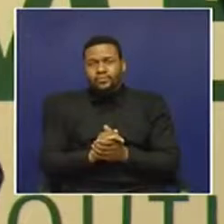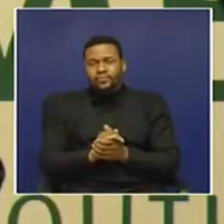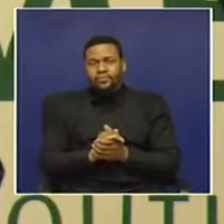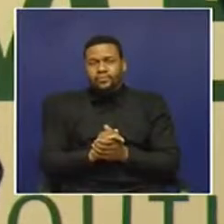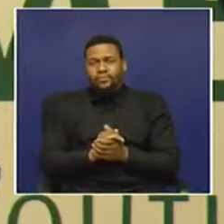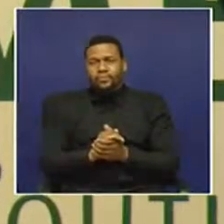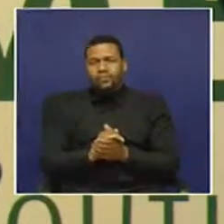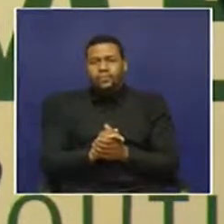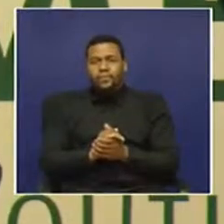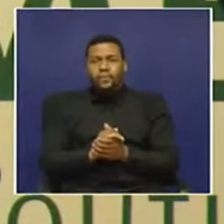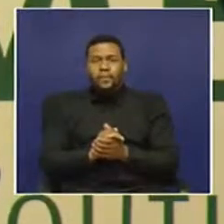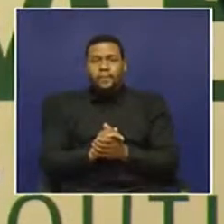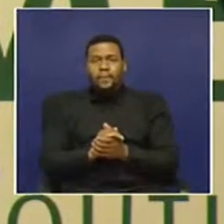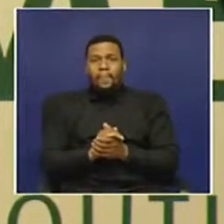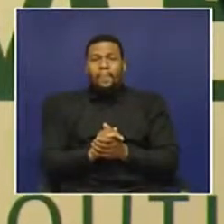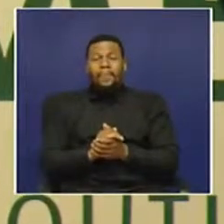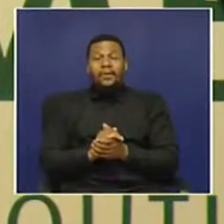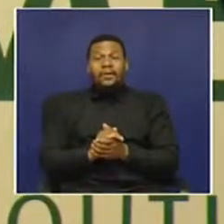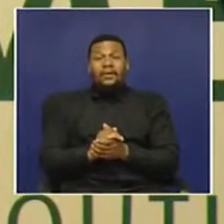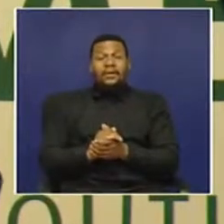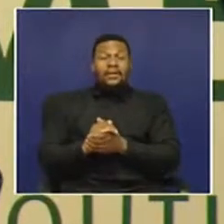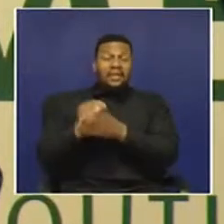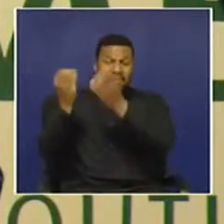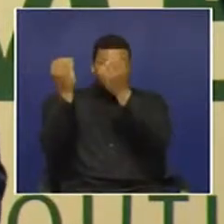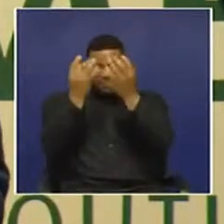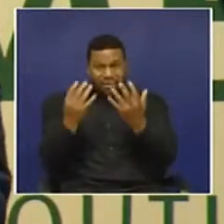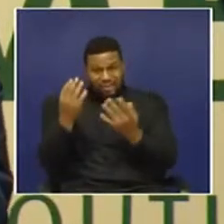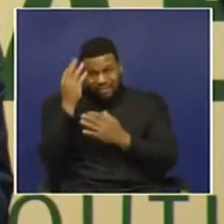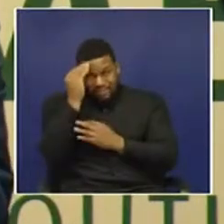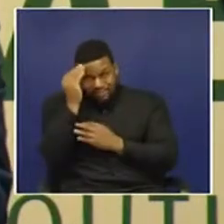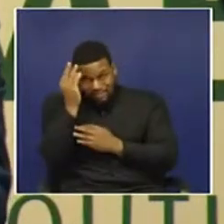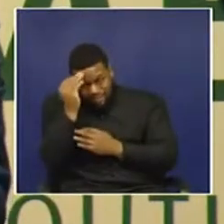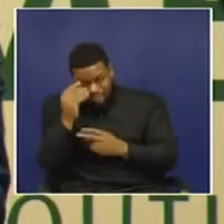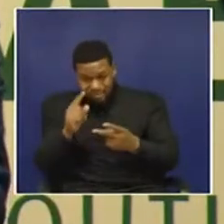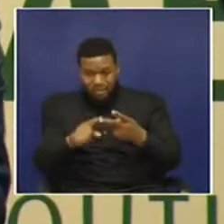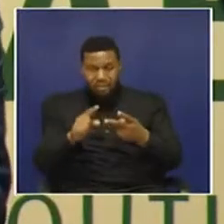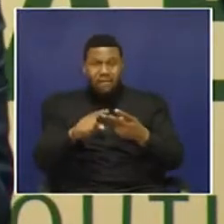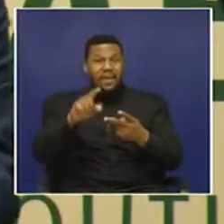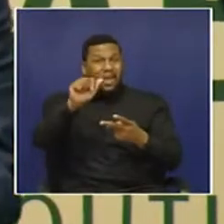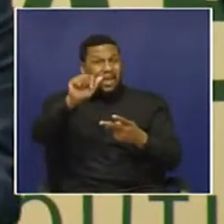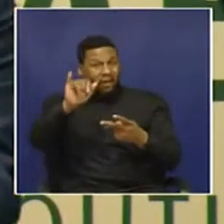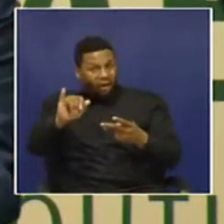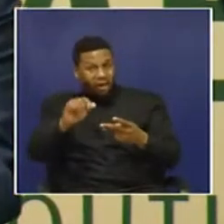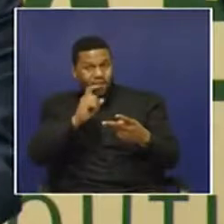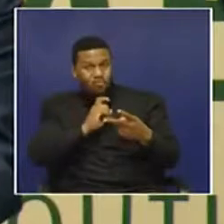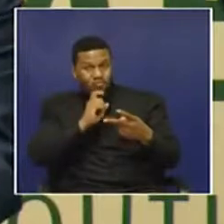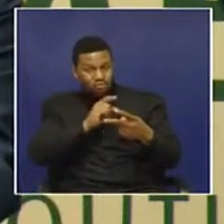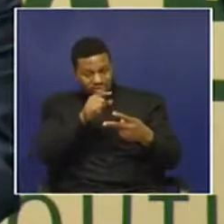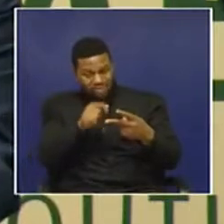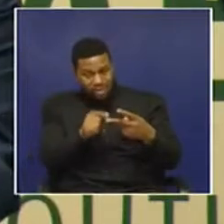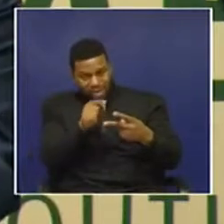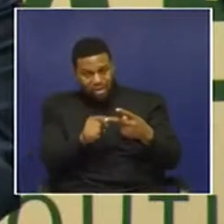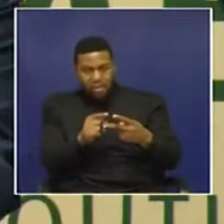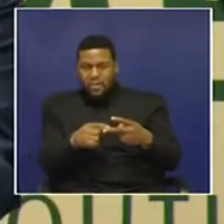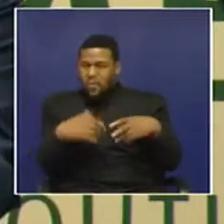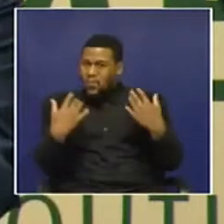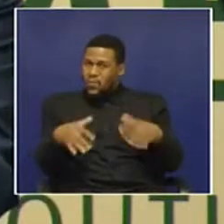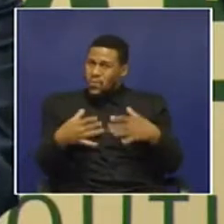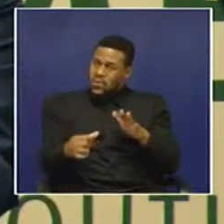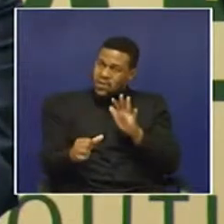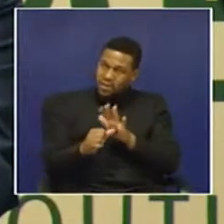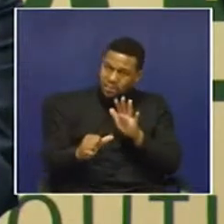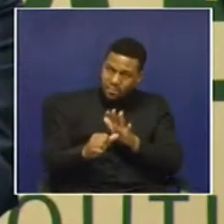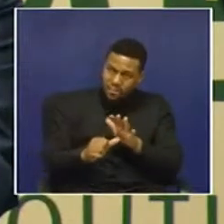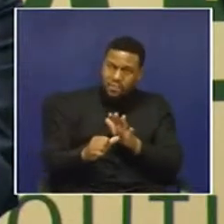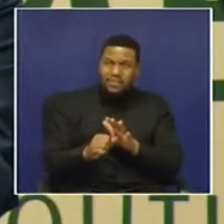The use of data and artificial intelligence has become a critical for the future development